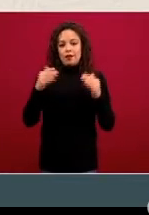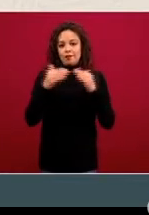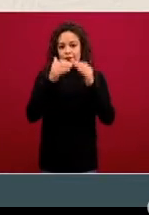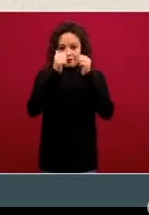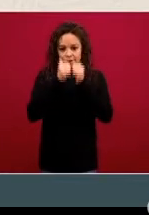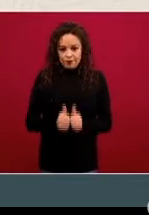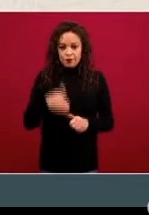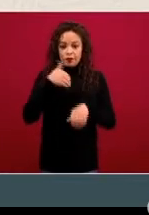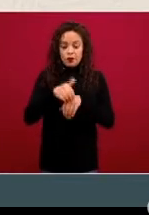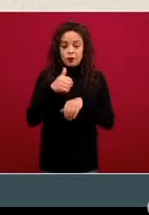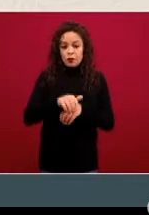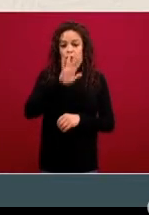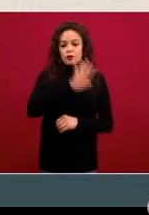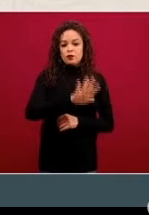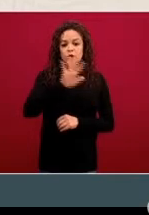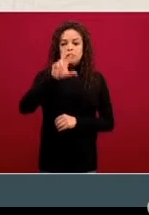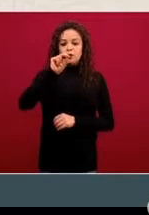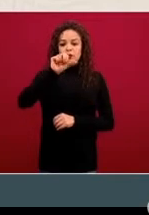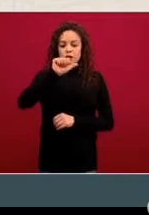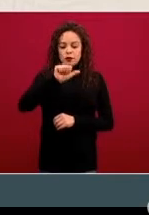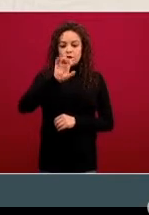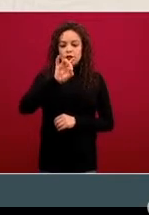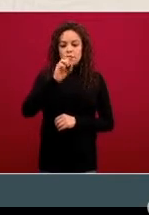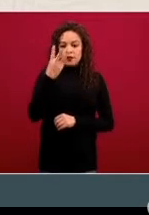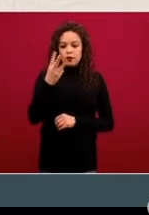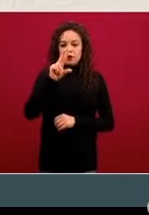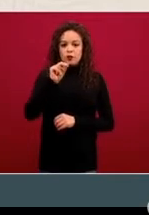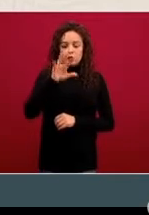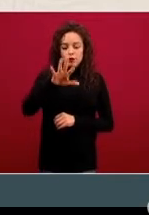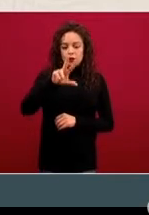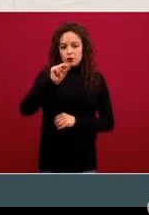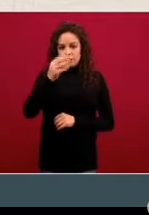5586-3385-89. Thank you so much.